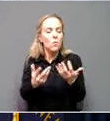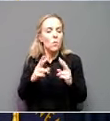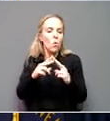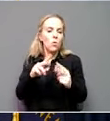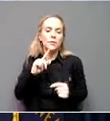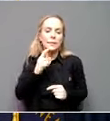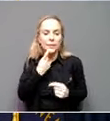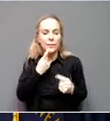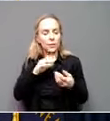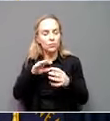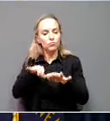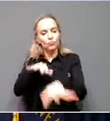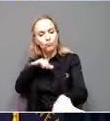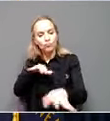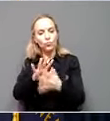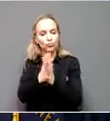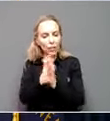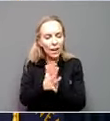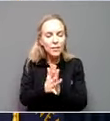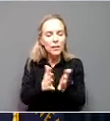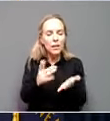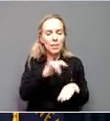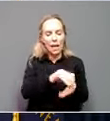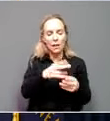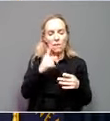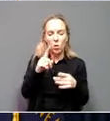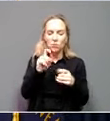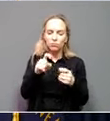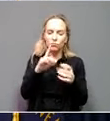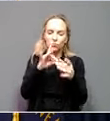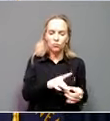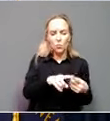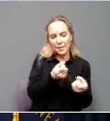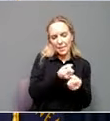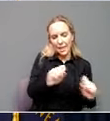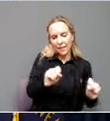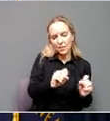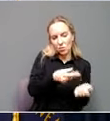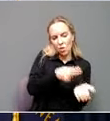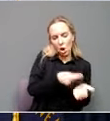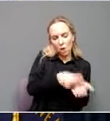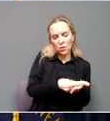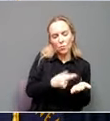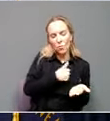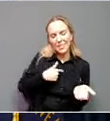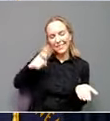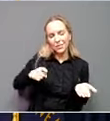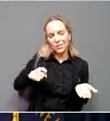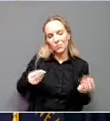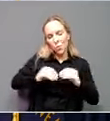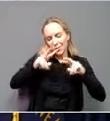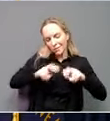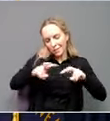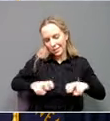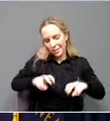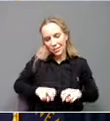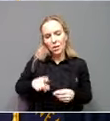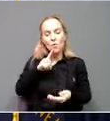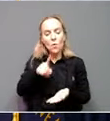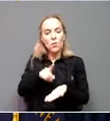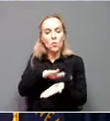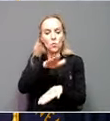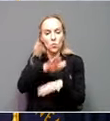can be used the best. We'll be using some analytics to determine that. When we did the discretionary school safety dollars, we